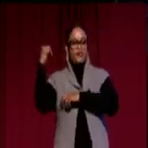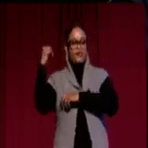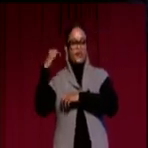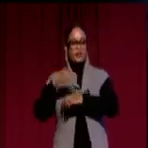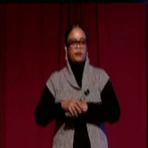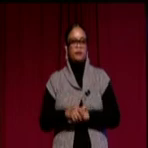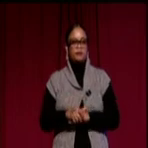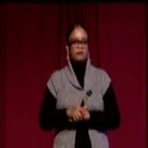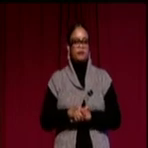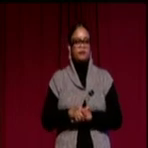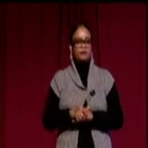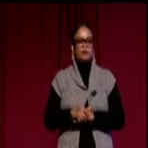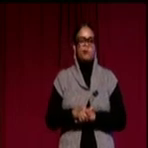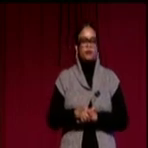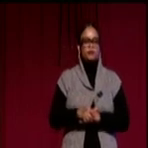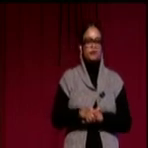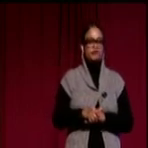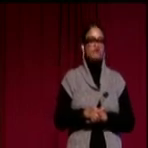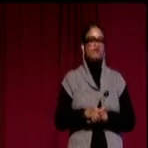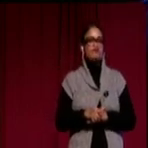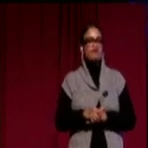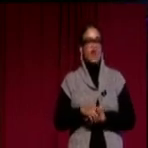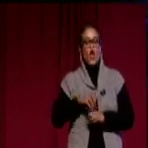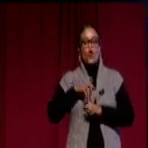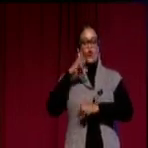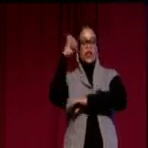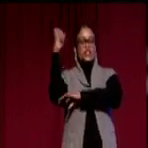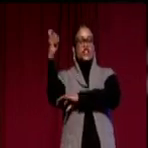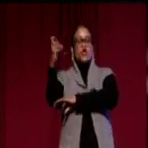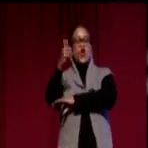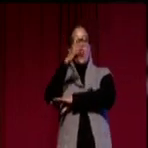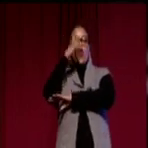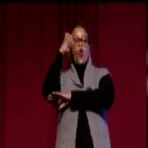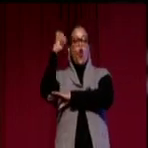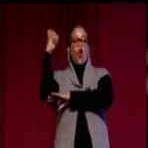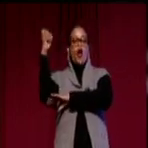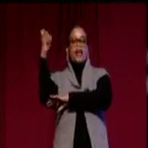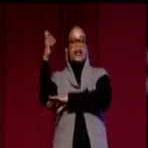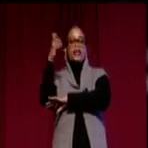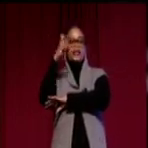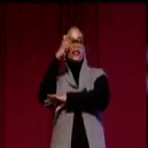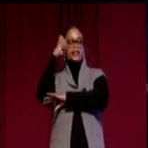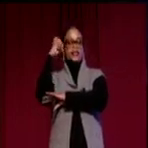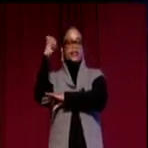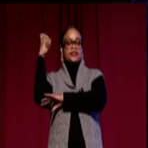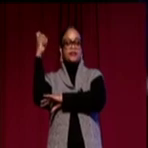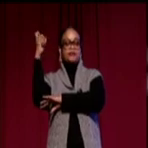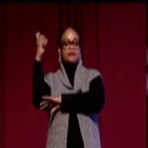Listen, rejoice.